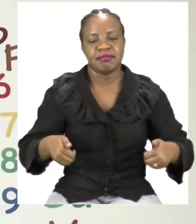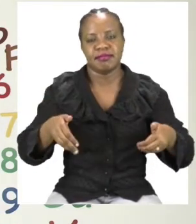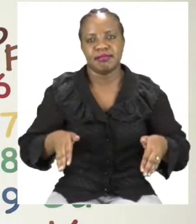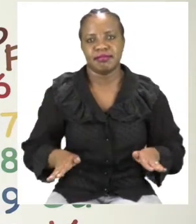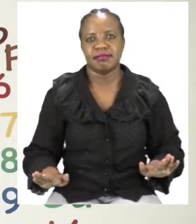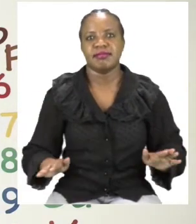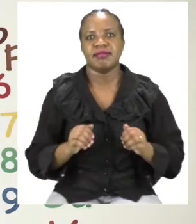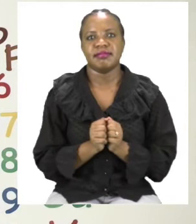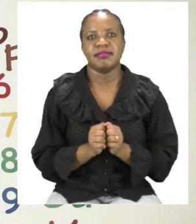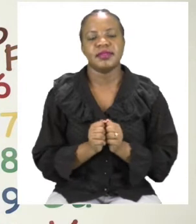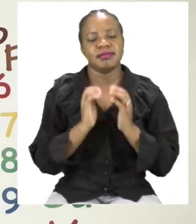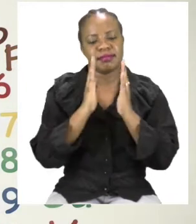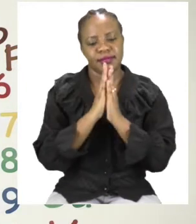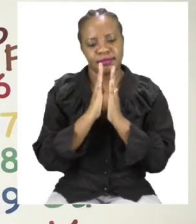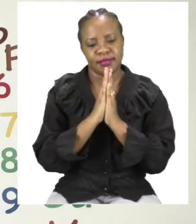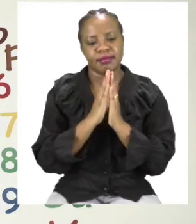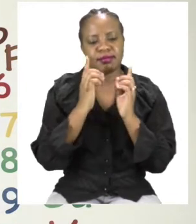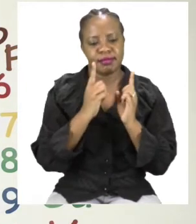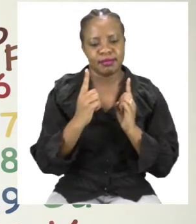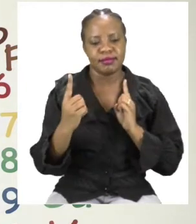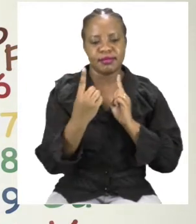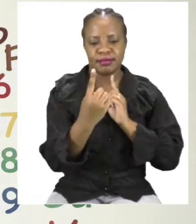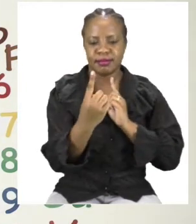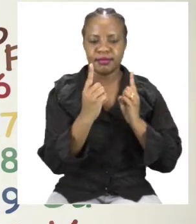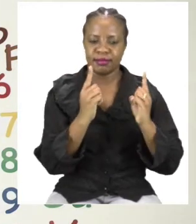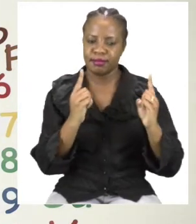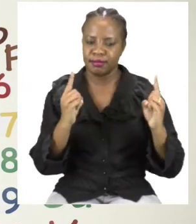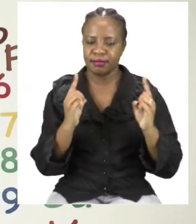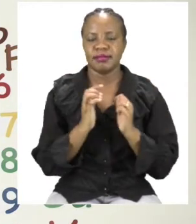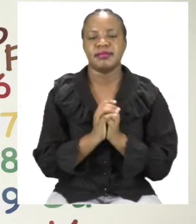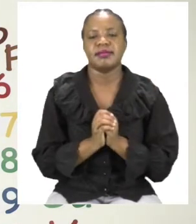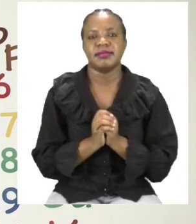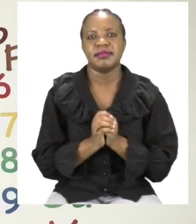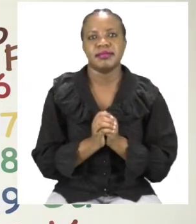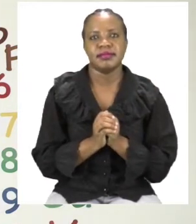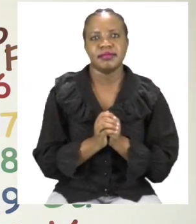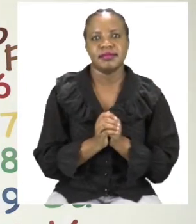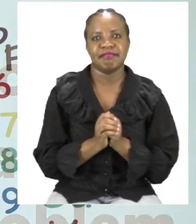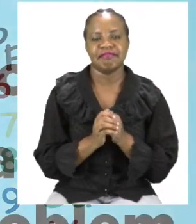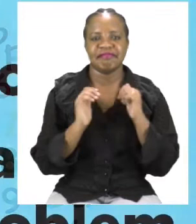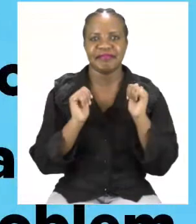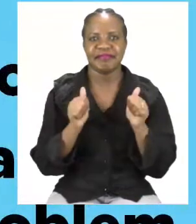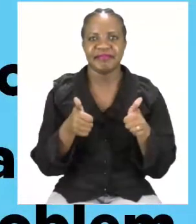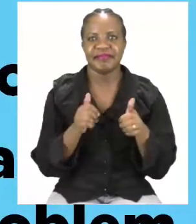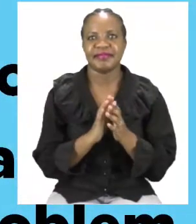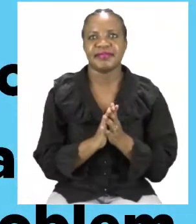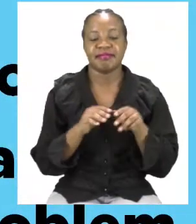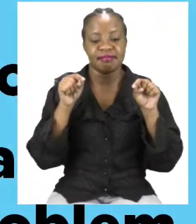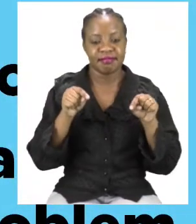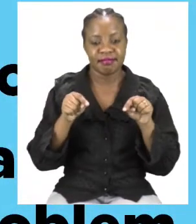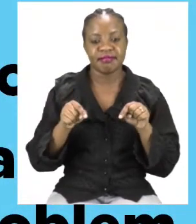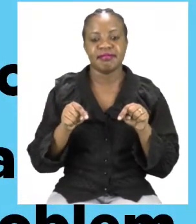also practice good social distancing when we are in public areas. Well done.